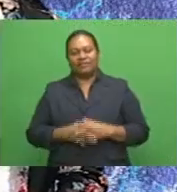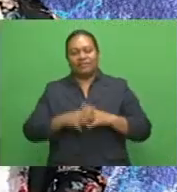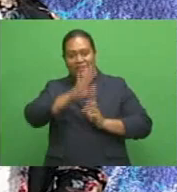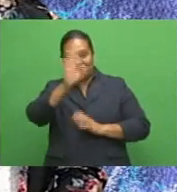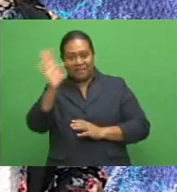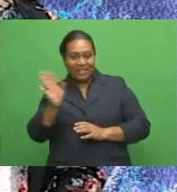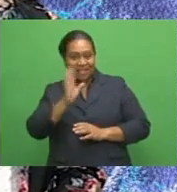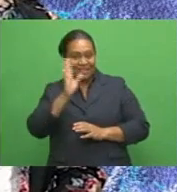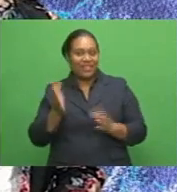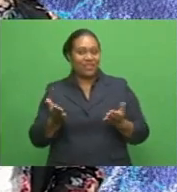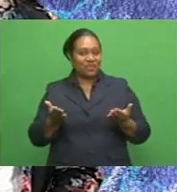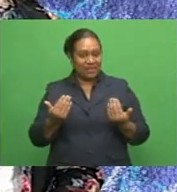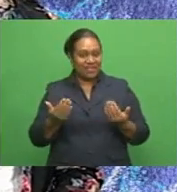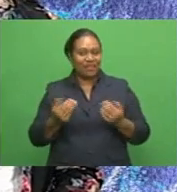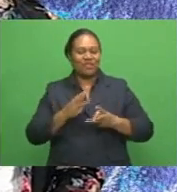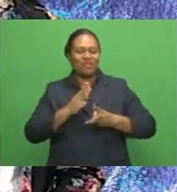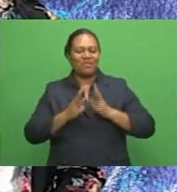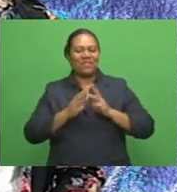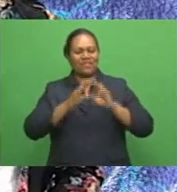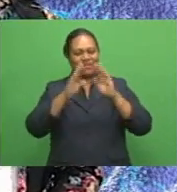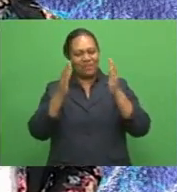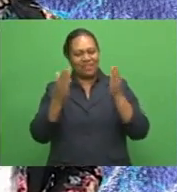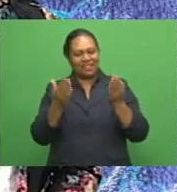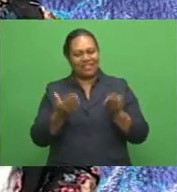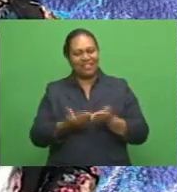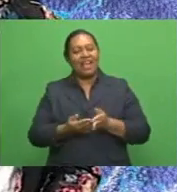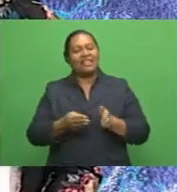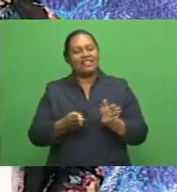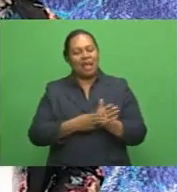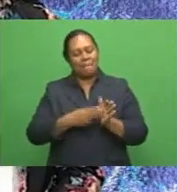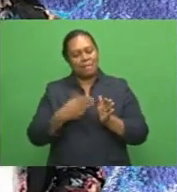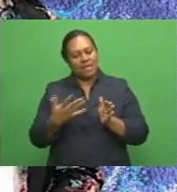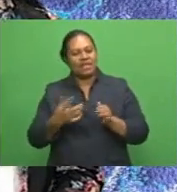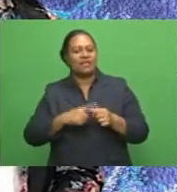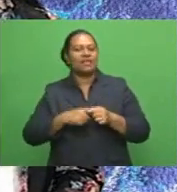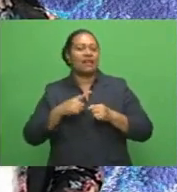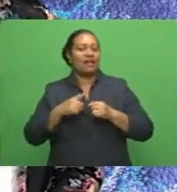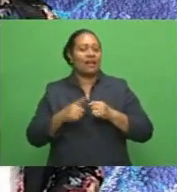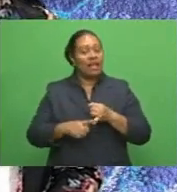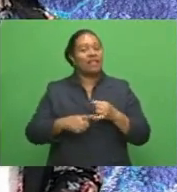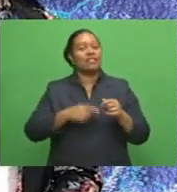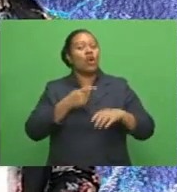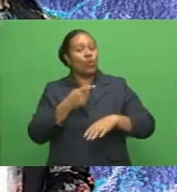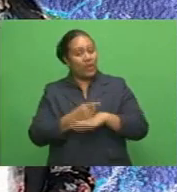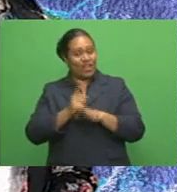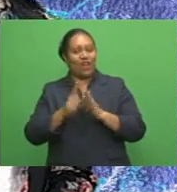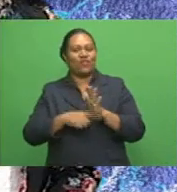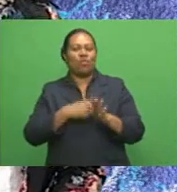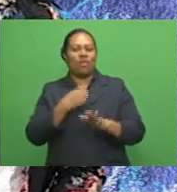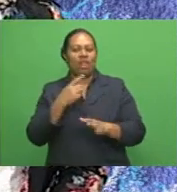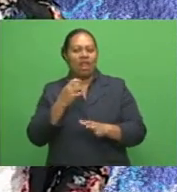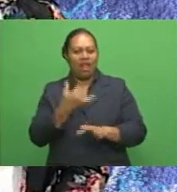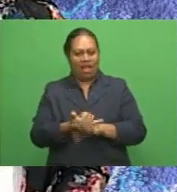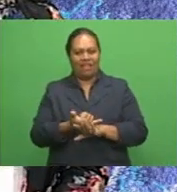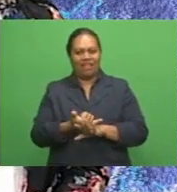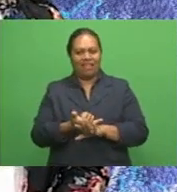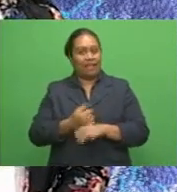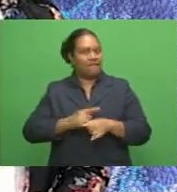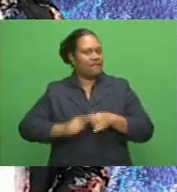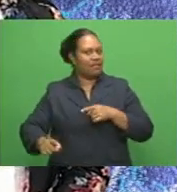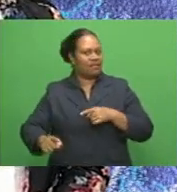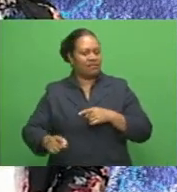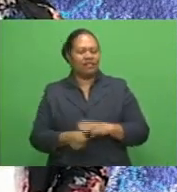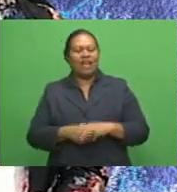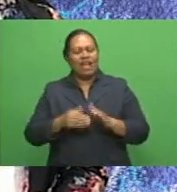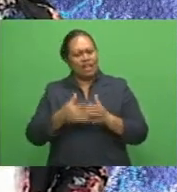Hello there and welcome to the Weather World. It's Monday and it's the last week of July, pretty fast. How was Monday morning